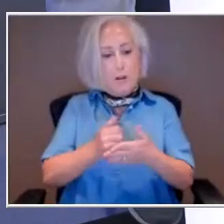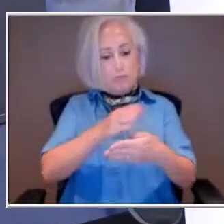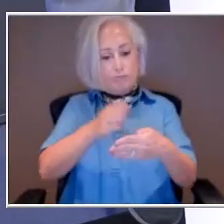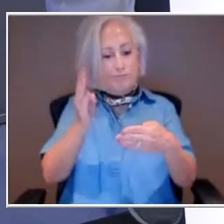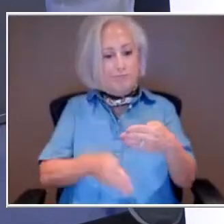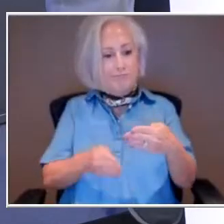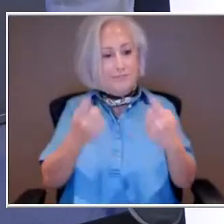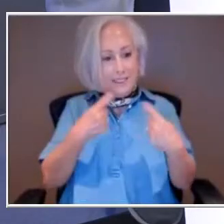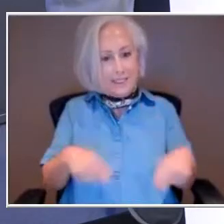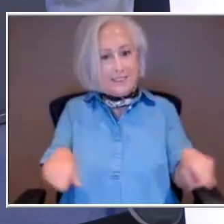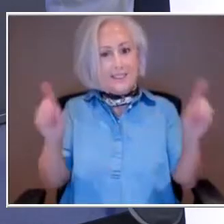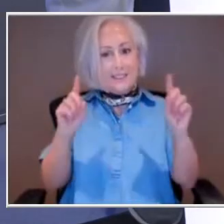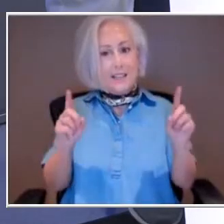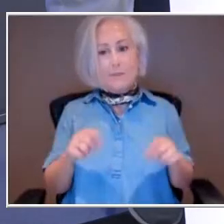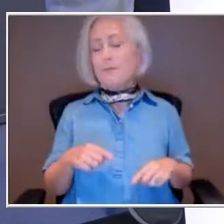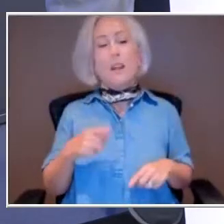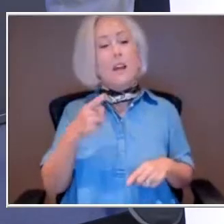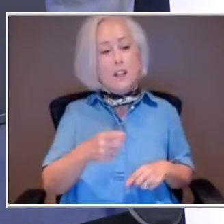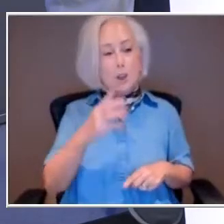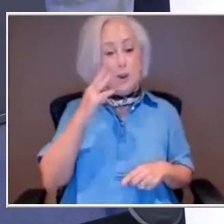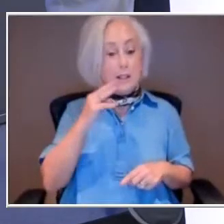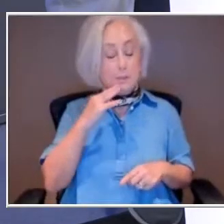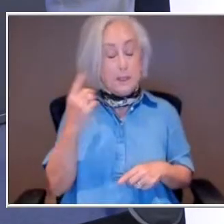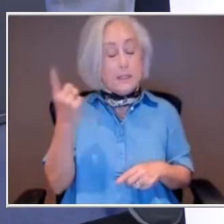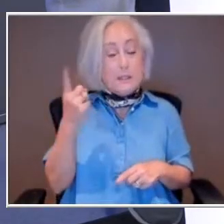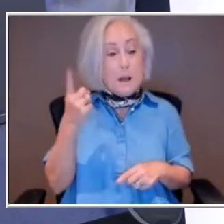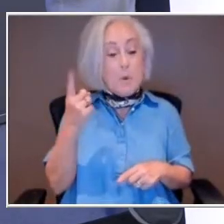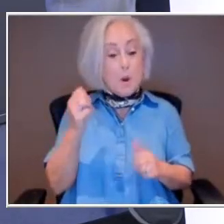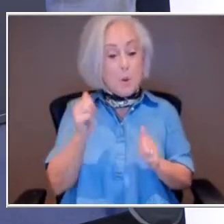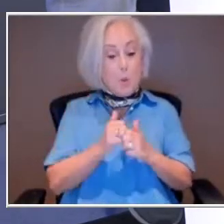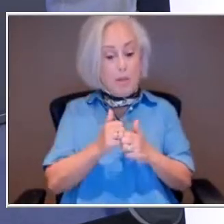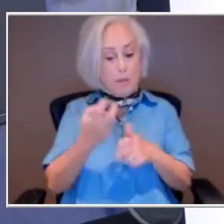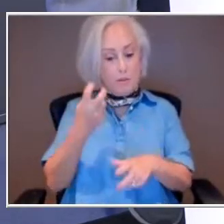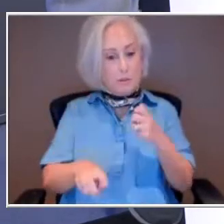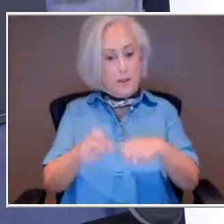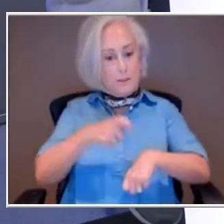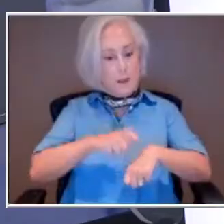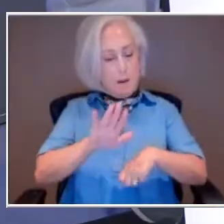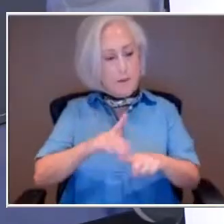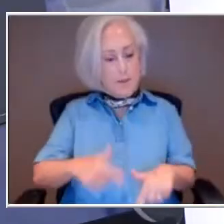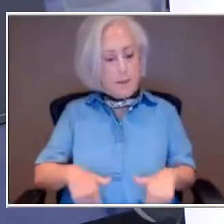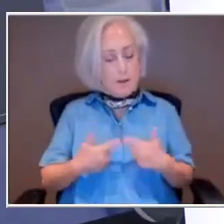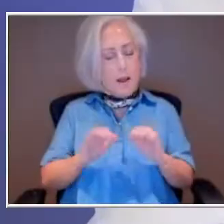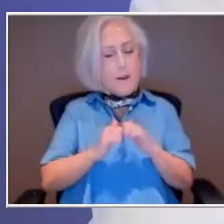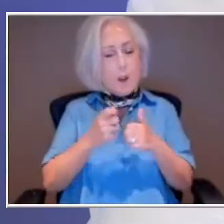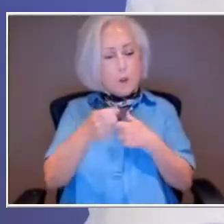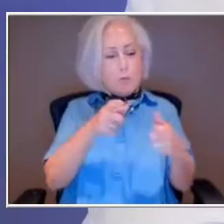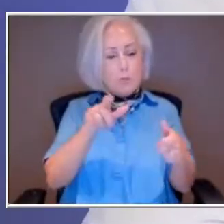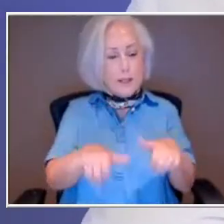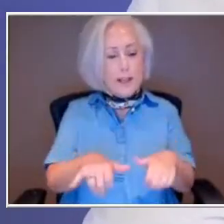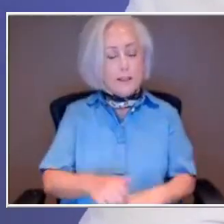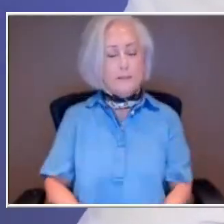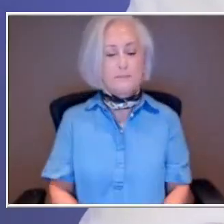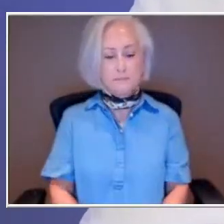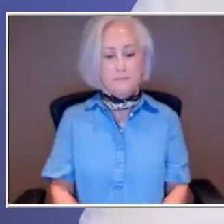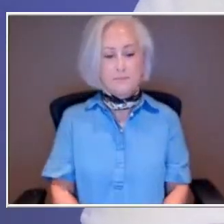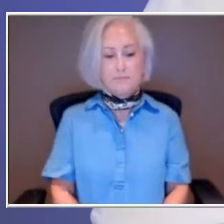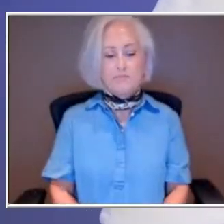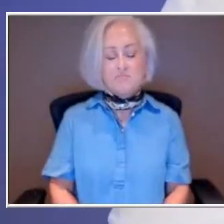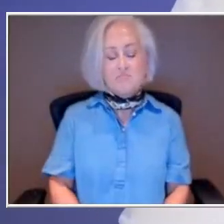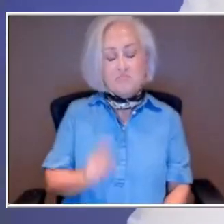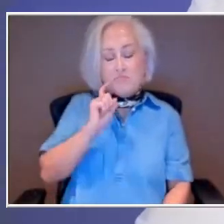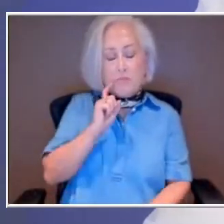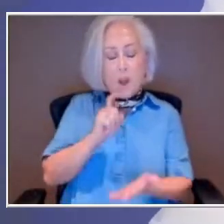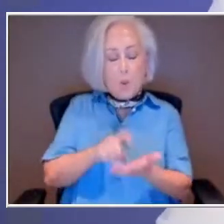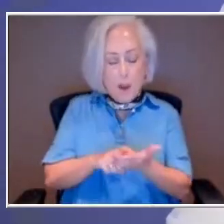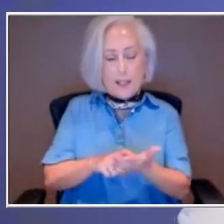somebody in a really tough time for them. So how do you handle that personal approach with somebody? I recognize that